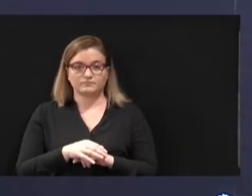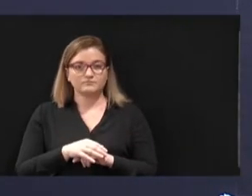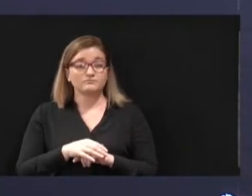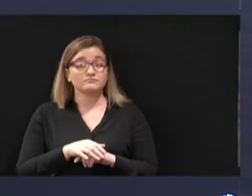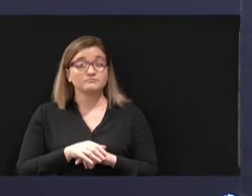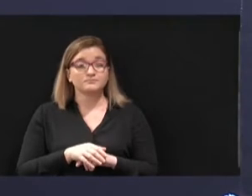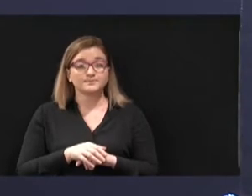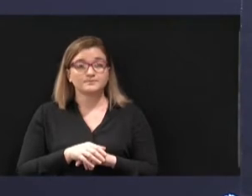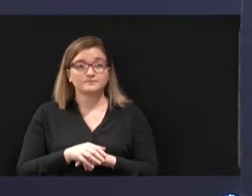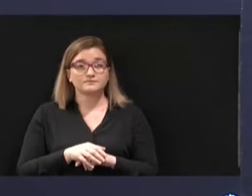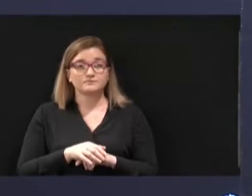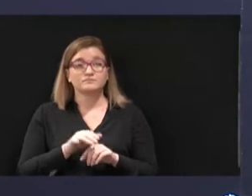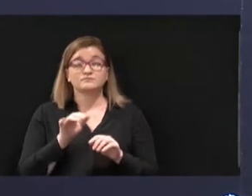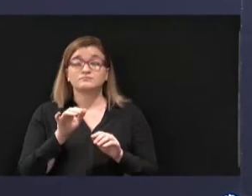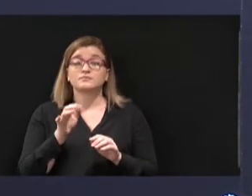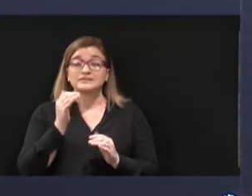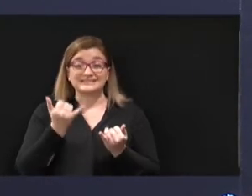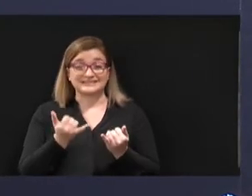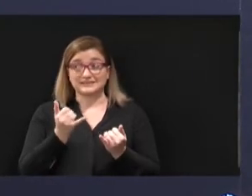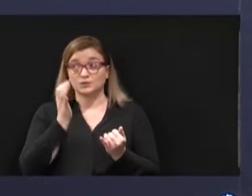talking to you from the standpoint,